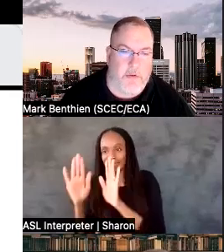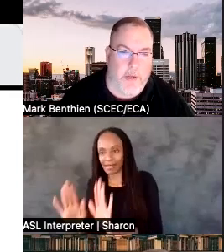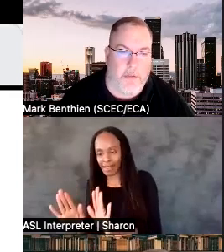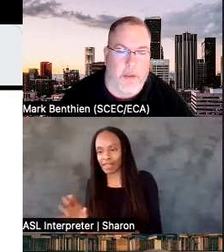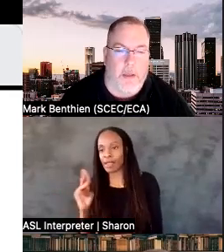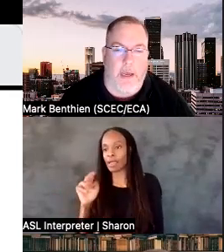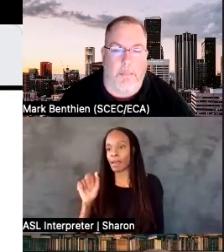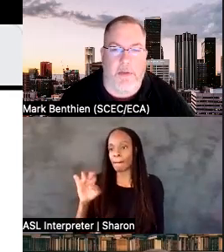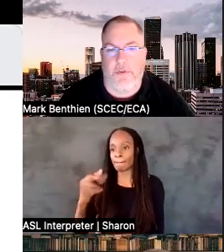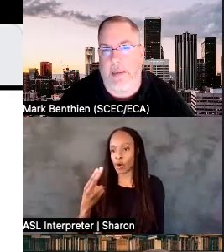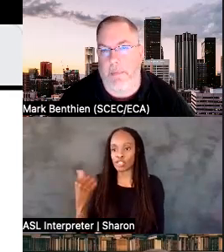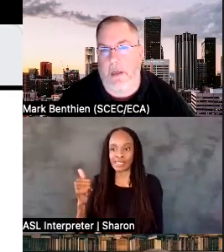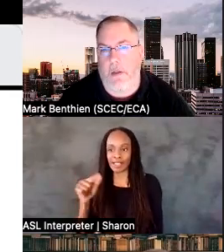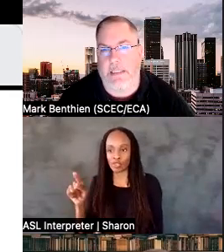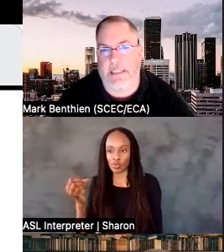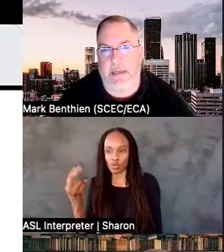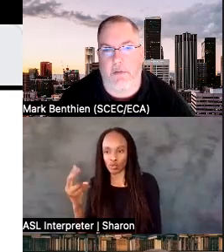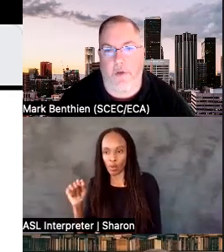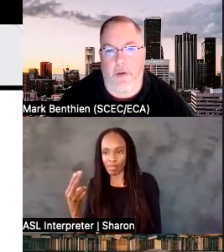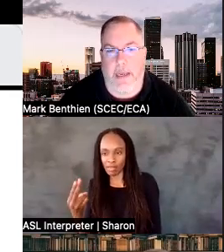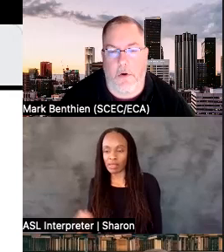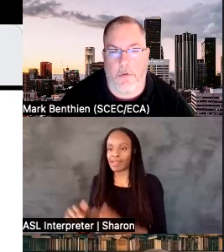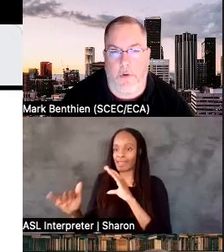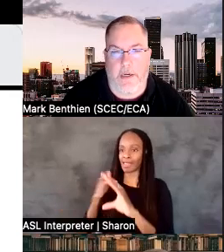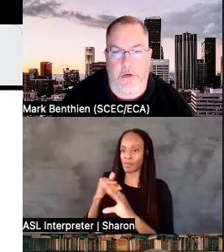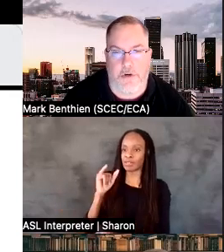March 10th to the 12th. Please do email us at